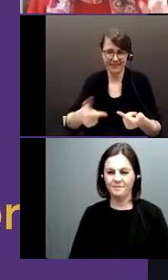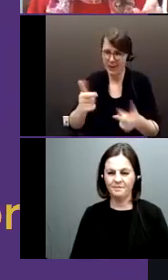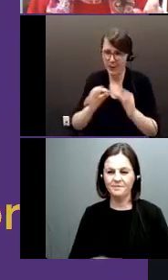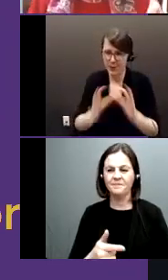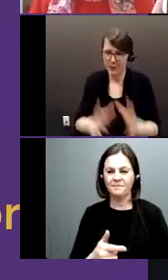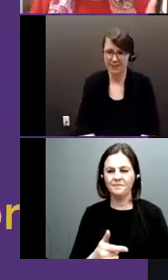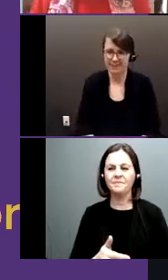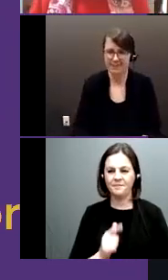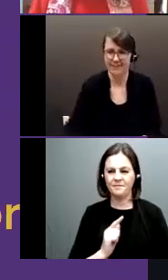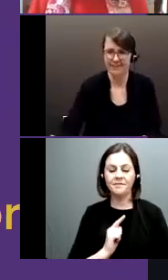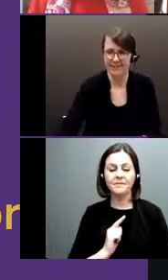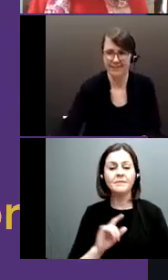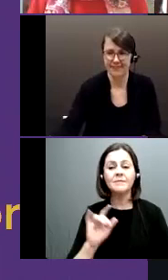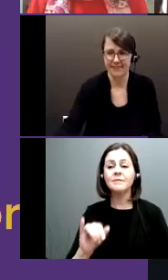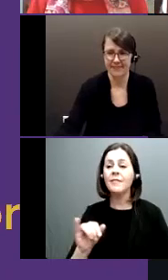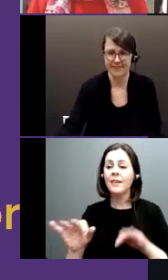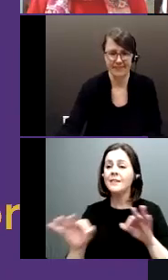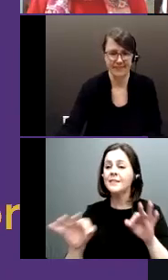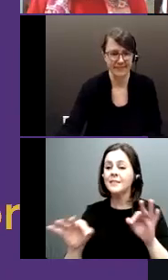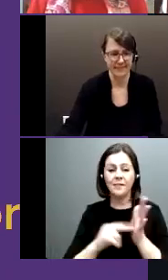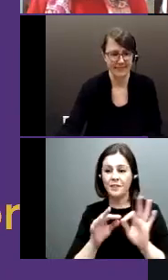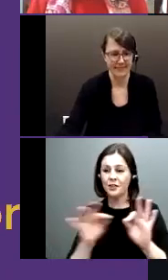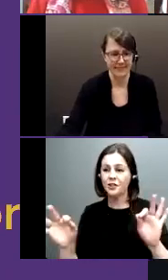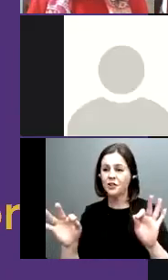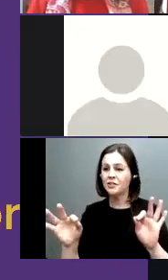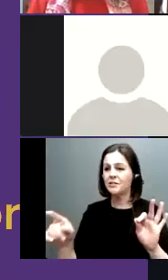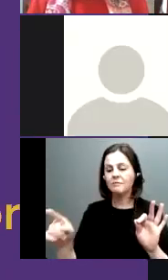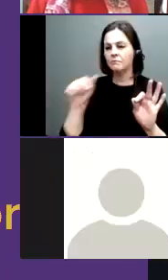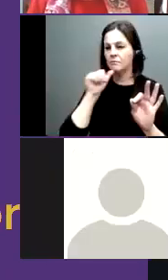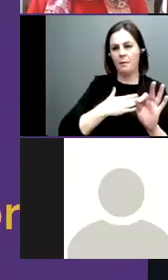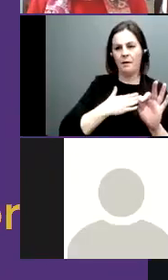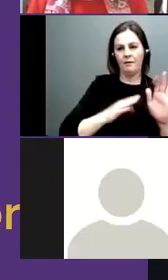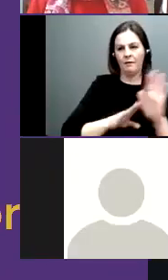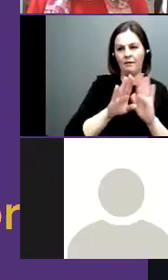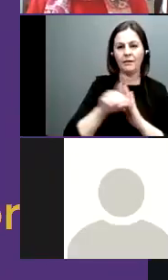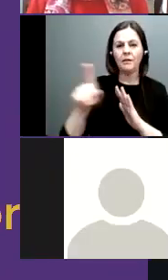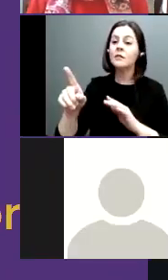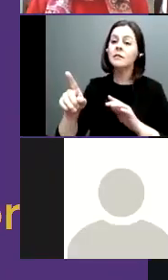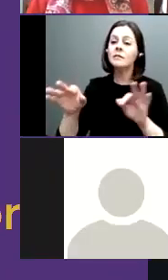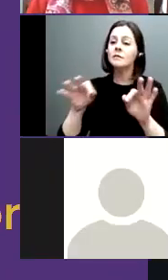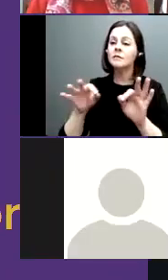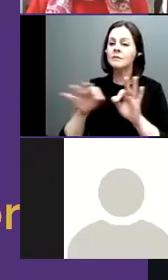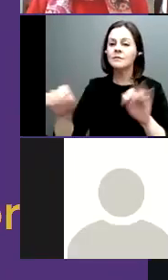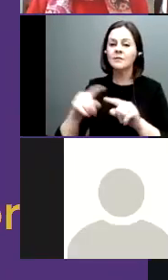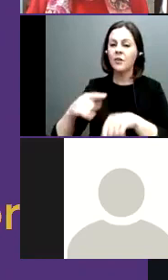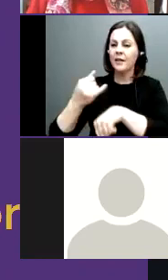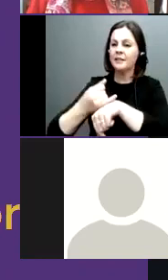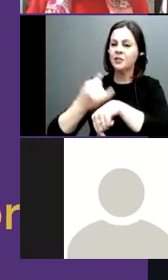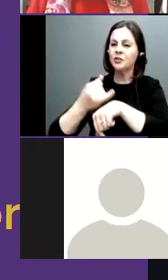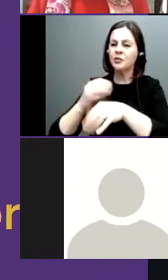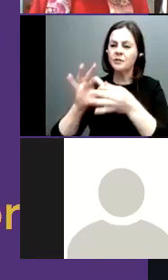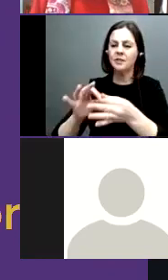This isn't my definition. This definition comes from the Institute on Trauma and Trauma-Informed